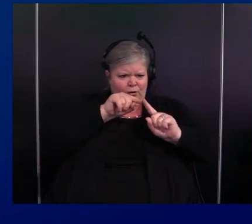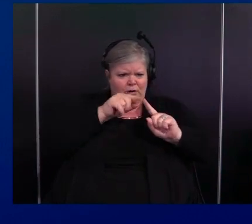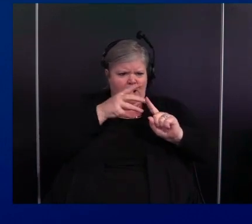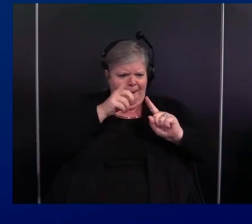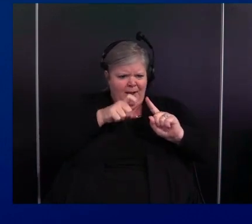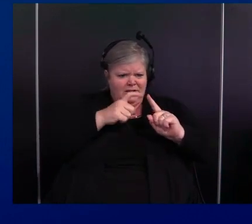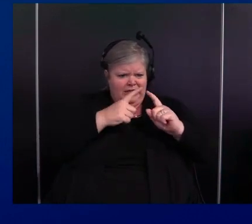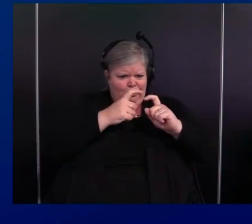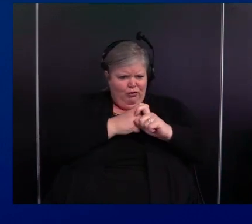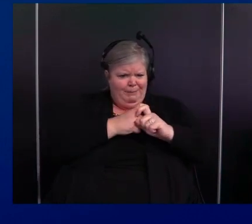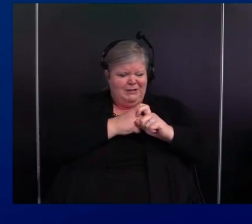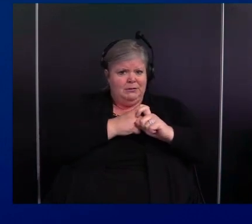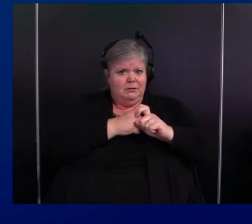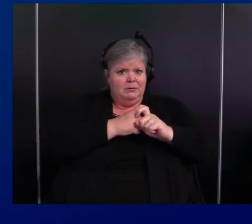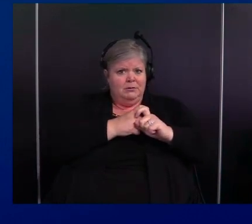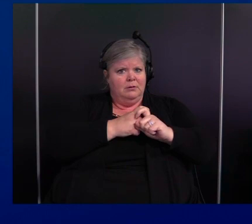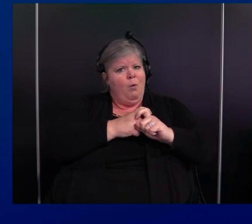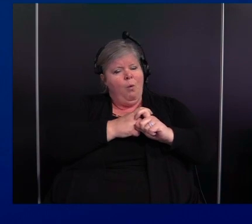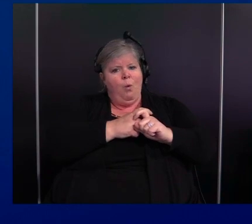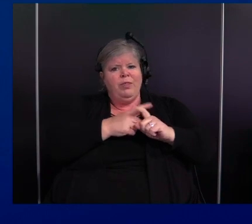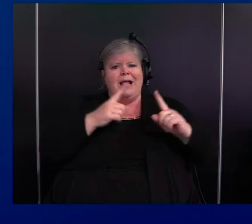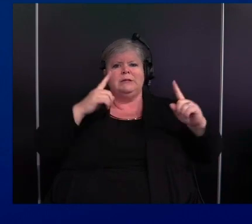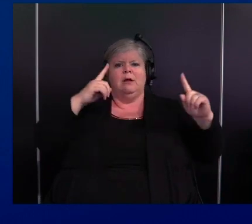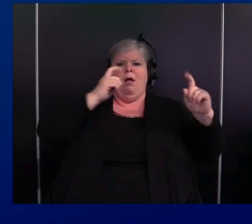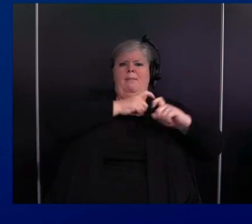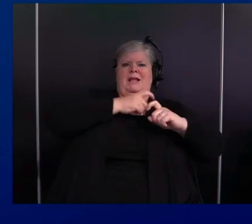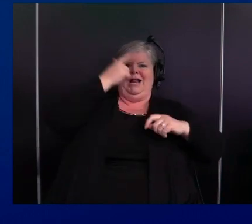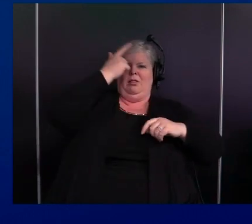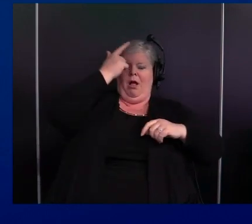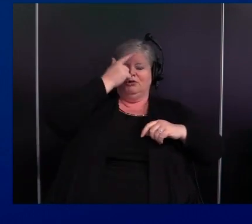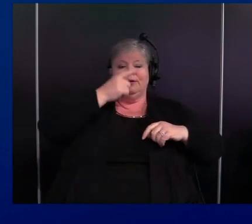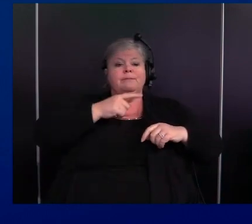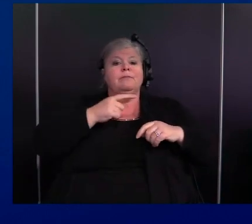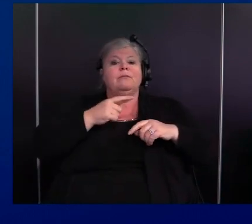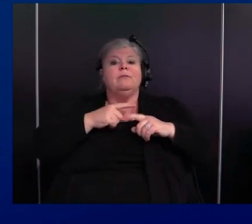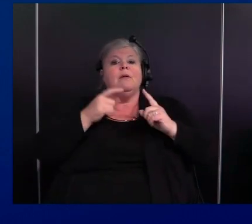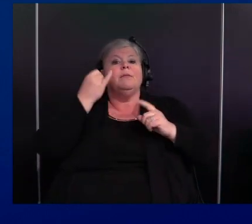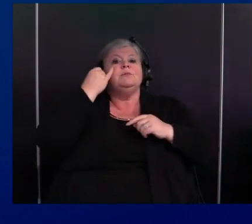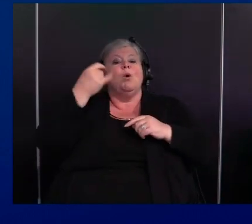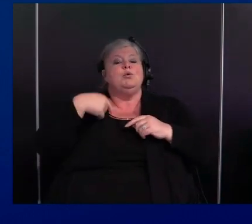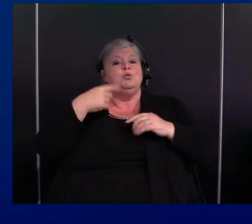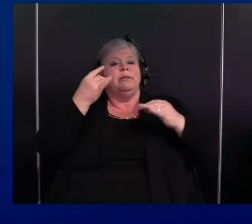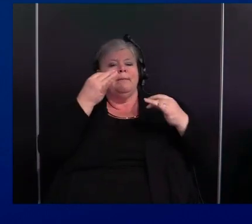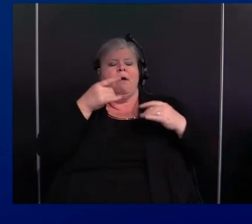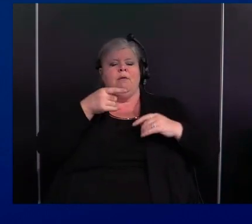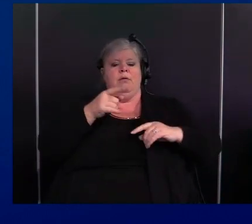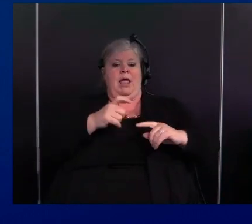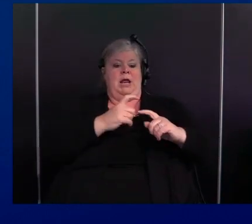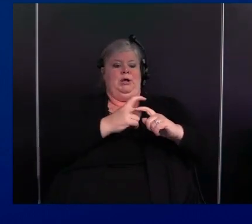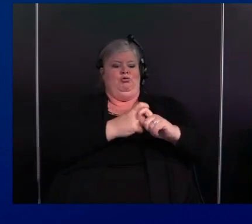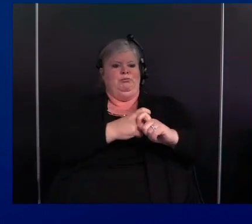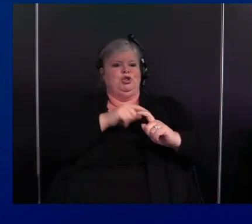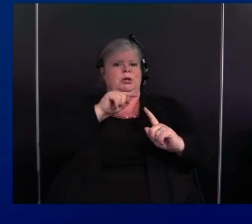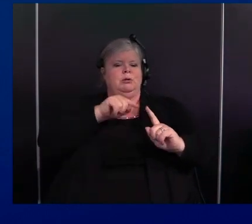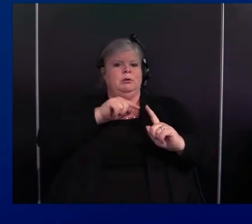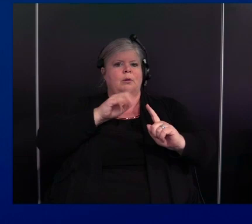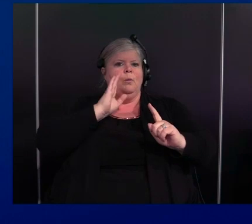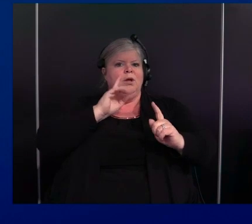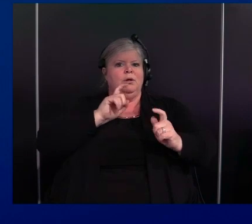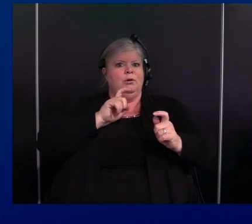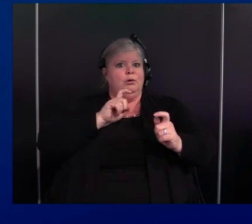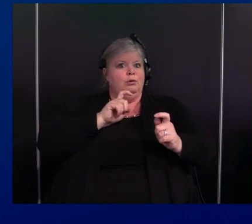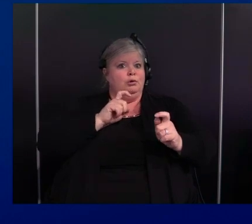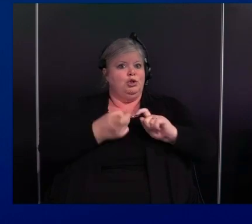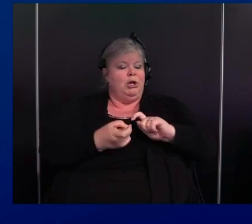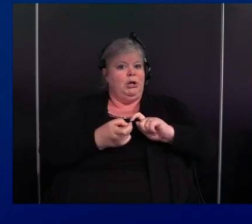way, that's complicated logic. And then you have to think about, is this encryption going to change, radically